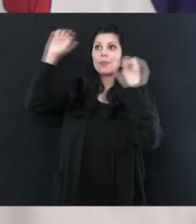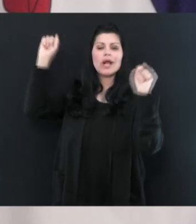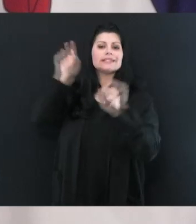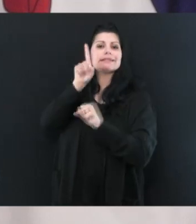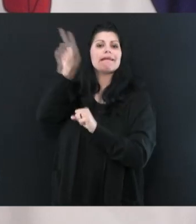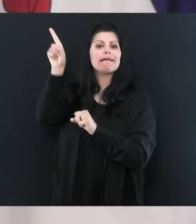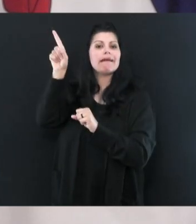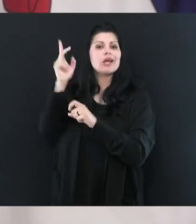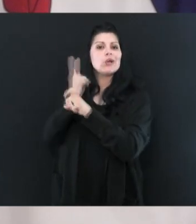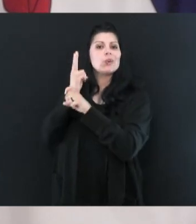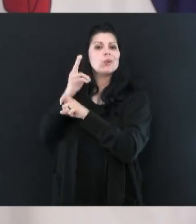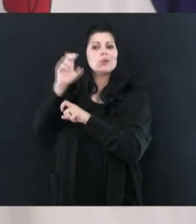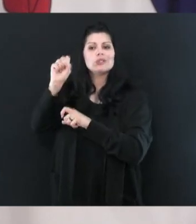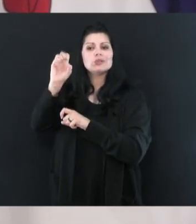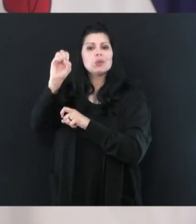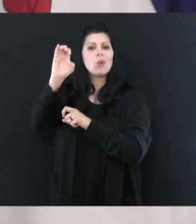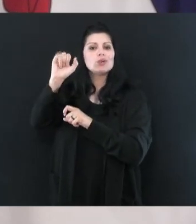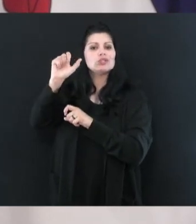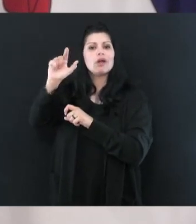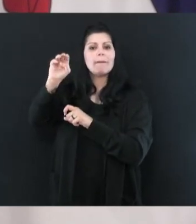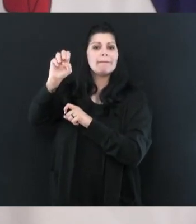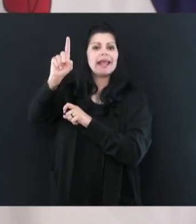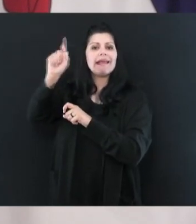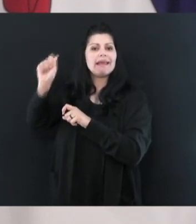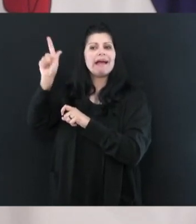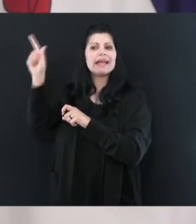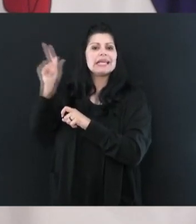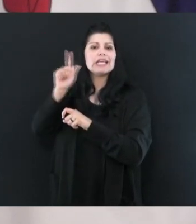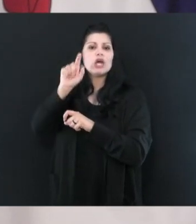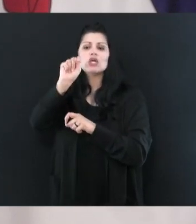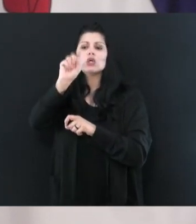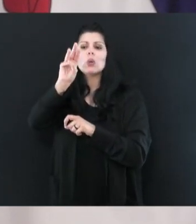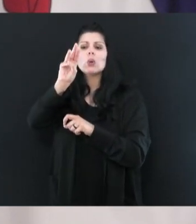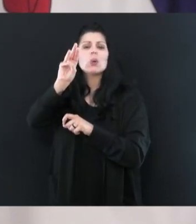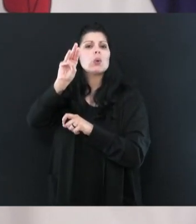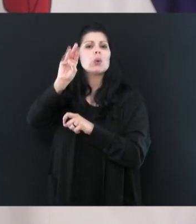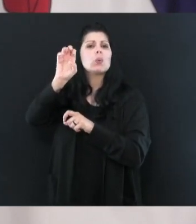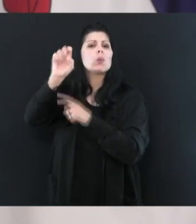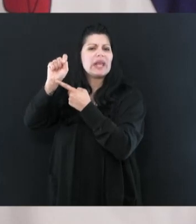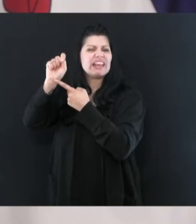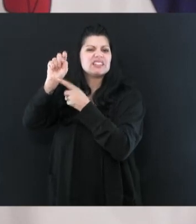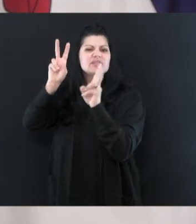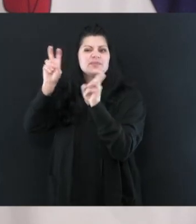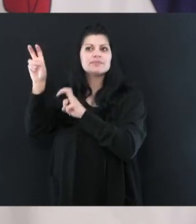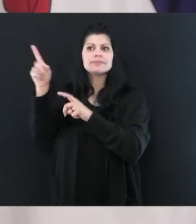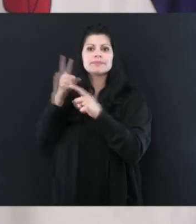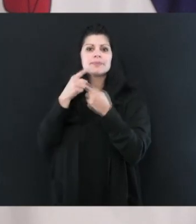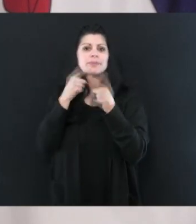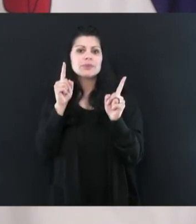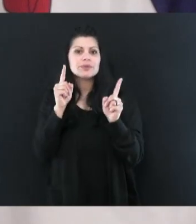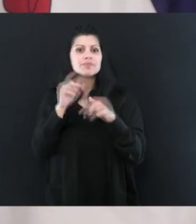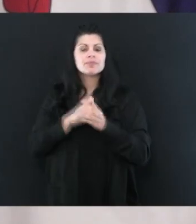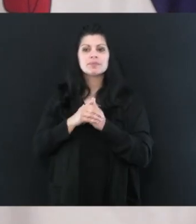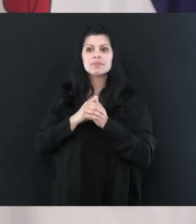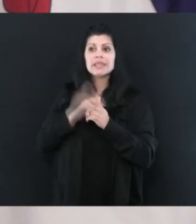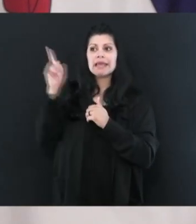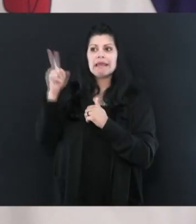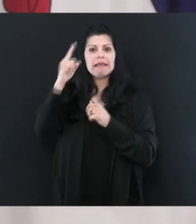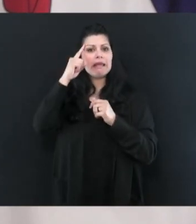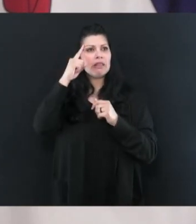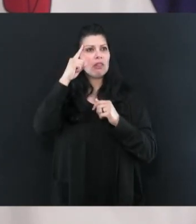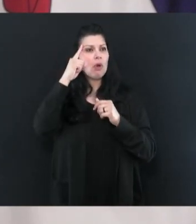he's going to postpone this till after the election. I don't want him to do that, and I do not think that's the thing to do.